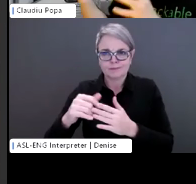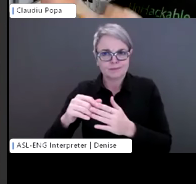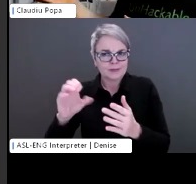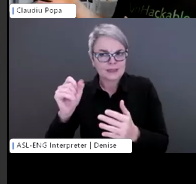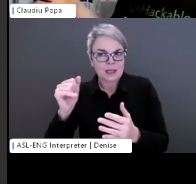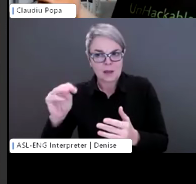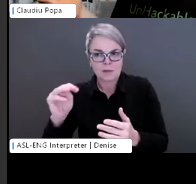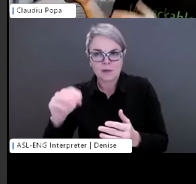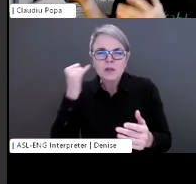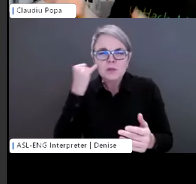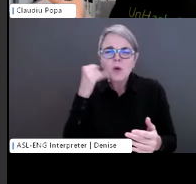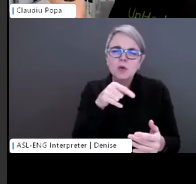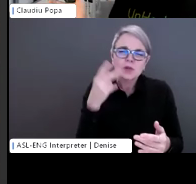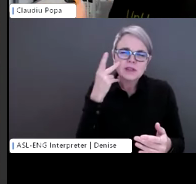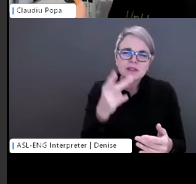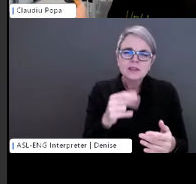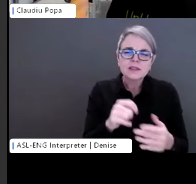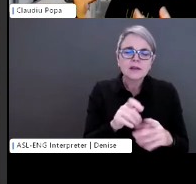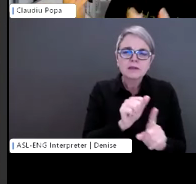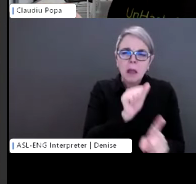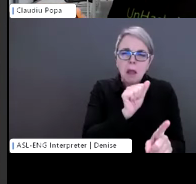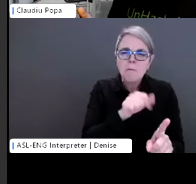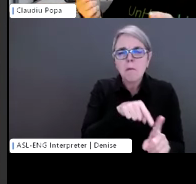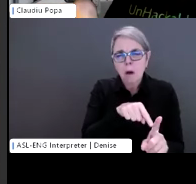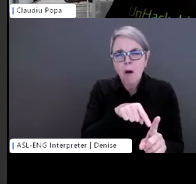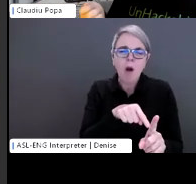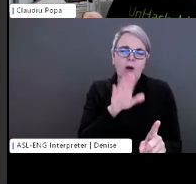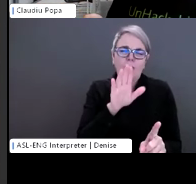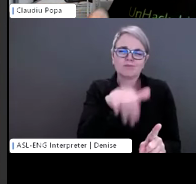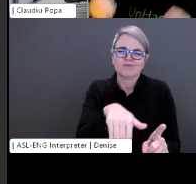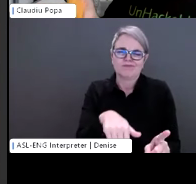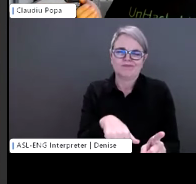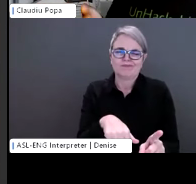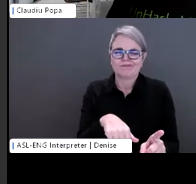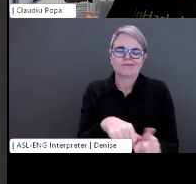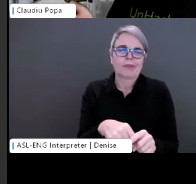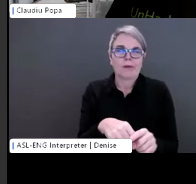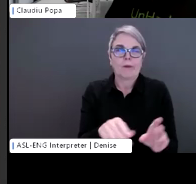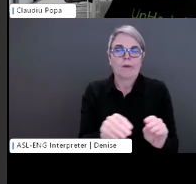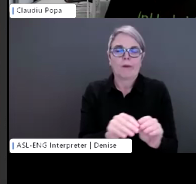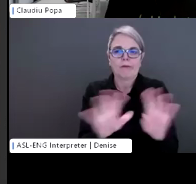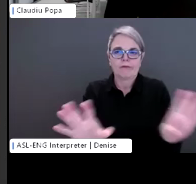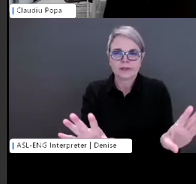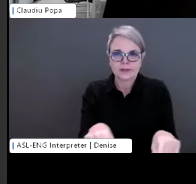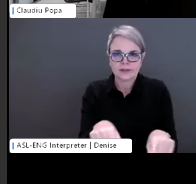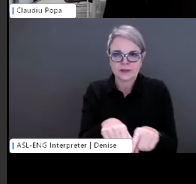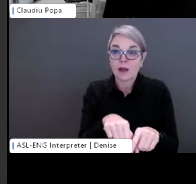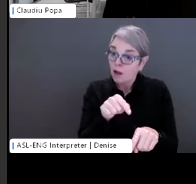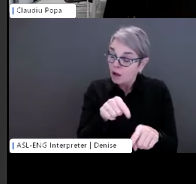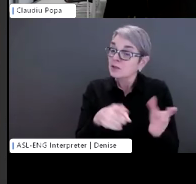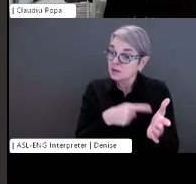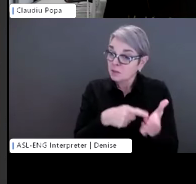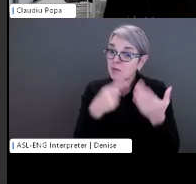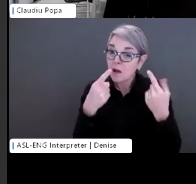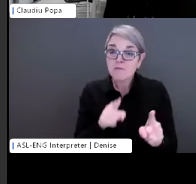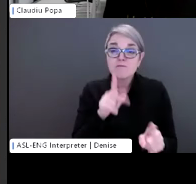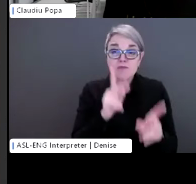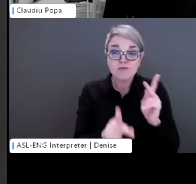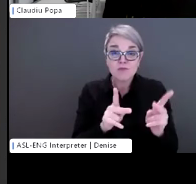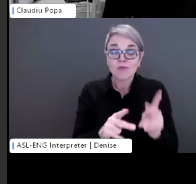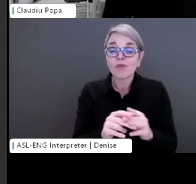scams. Once in a while, the sophisticated ones end up fooling people, and they can fall for it. So